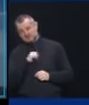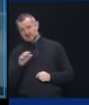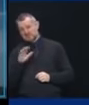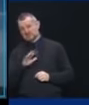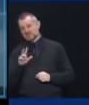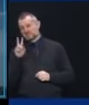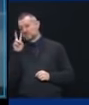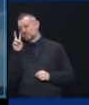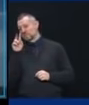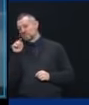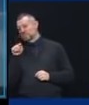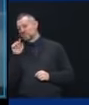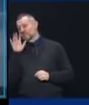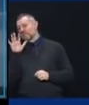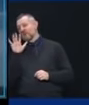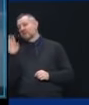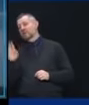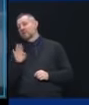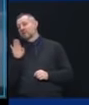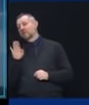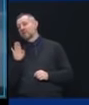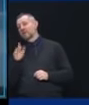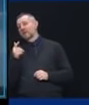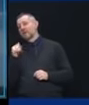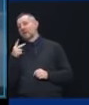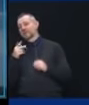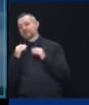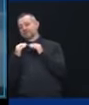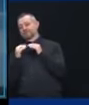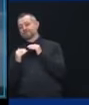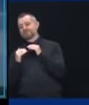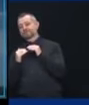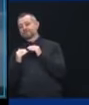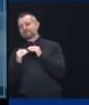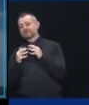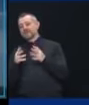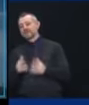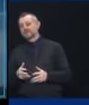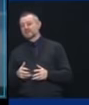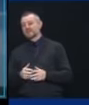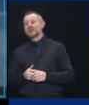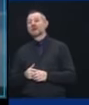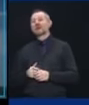$2.5 billion gap that is left. The legislature has a